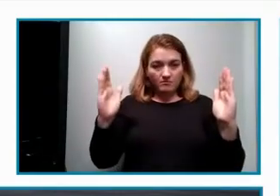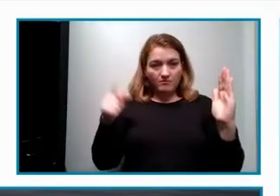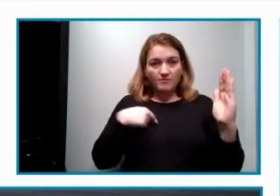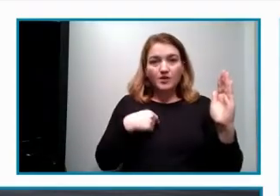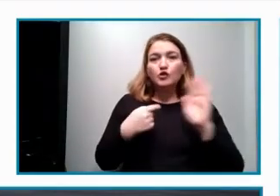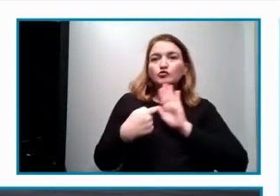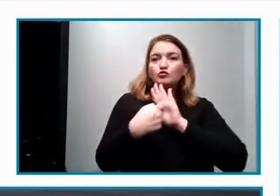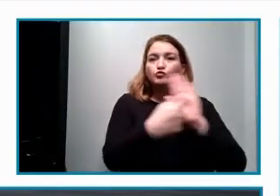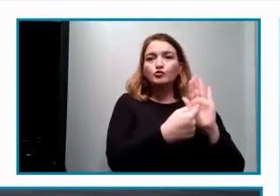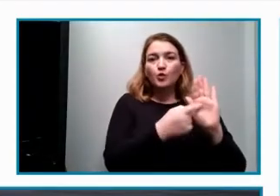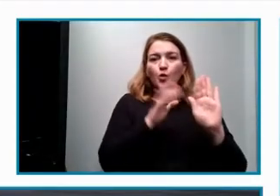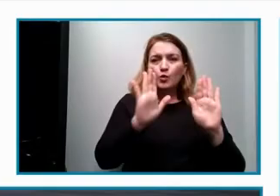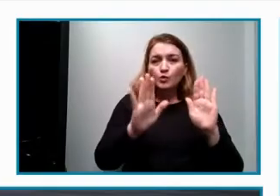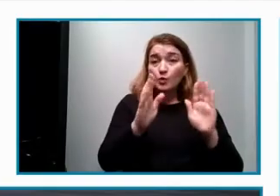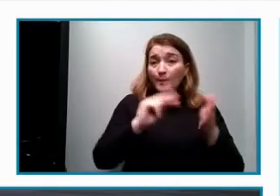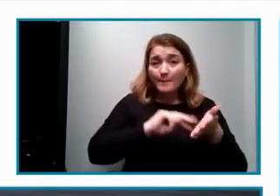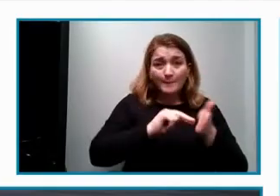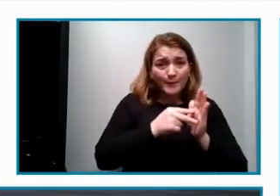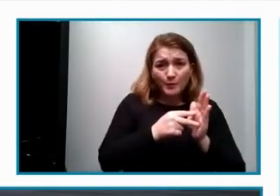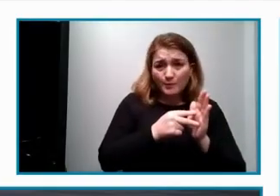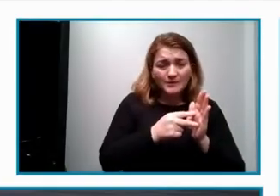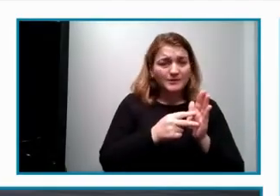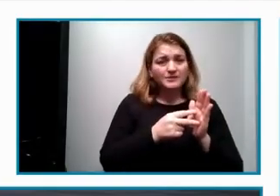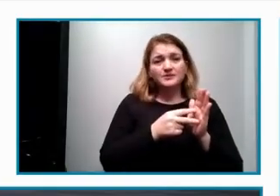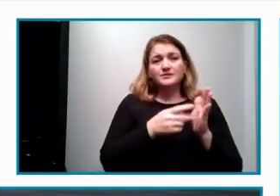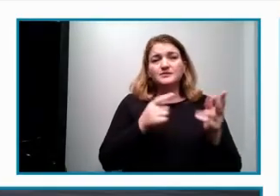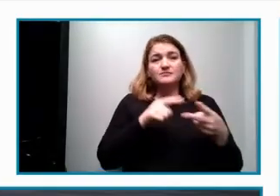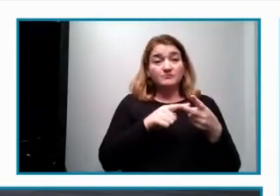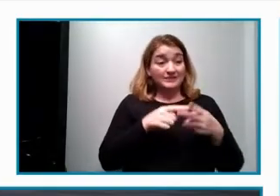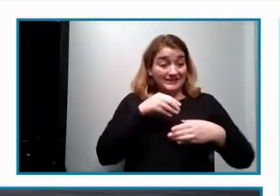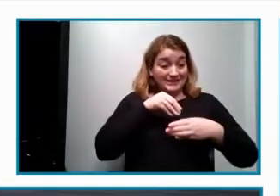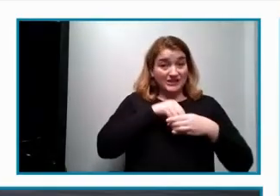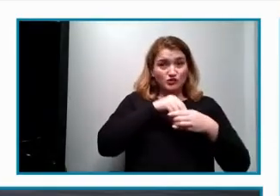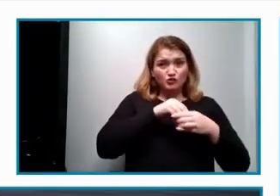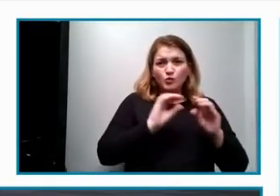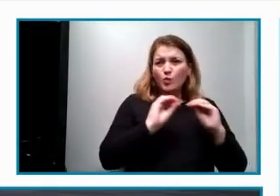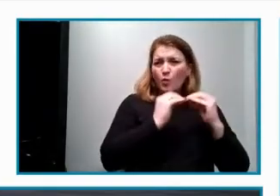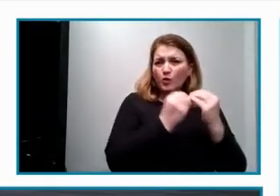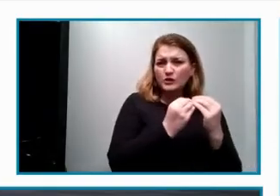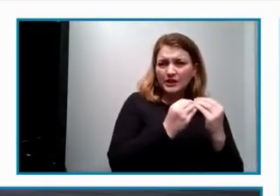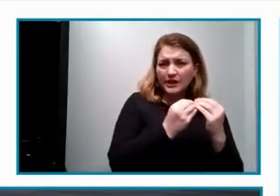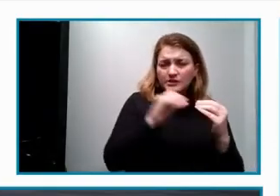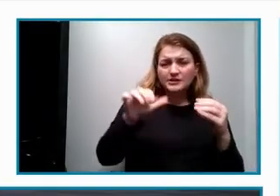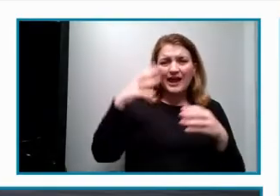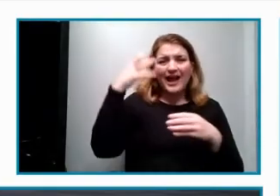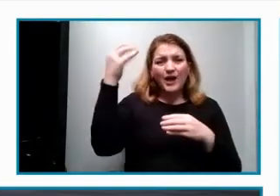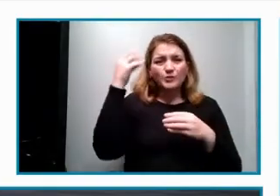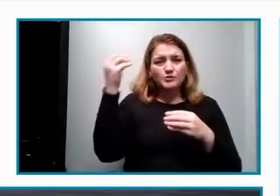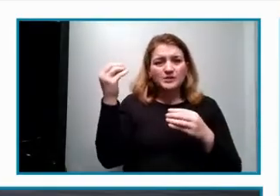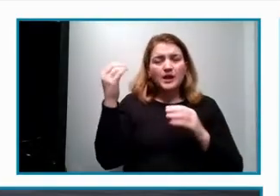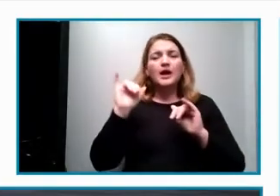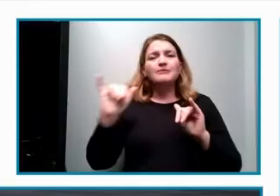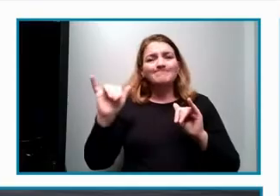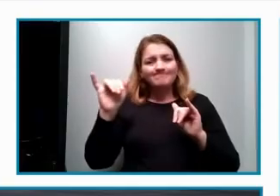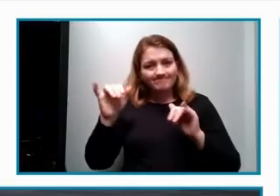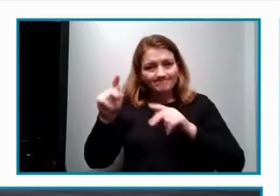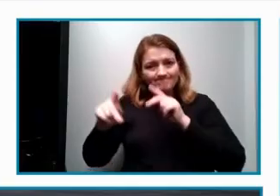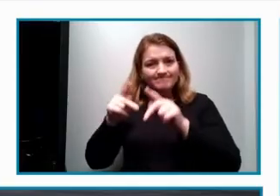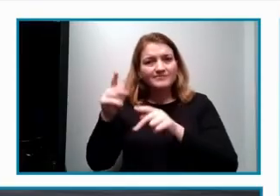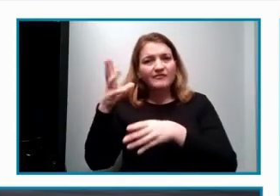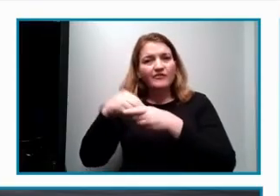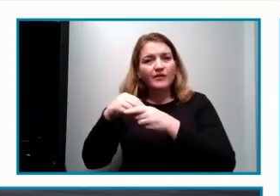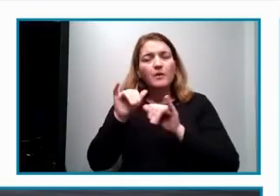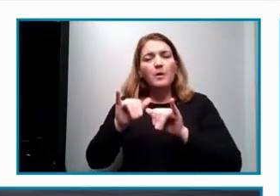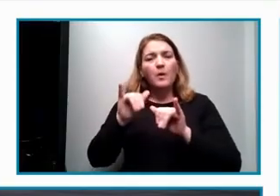and internally so that staff and stakeholders are on the same page and have a shared understanding of the program's